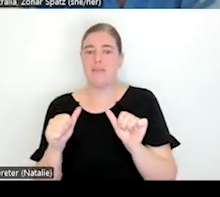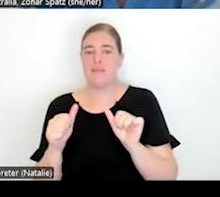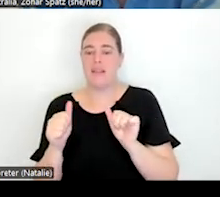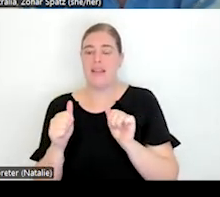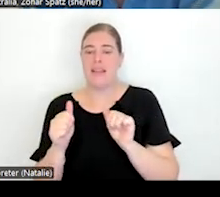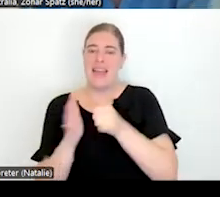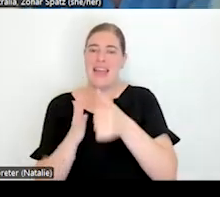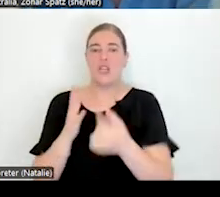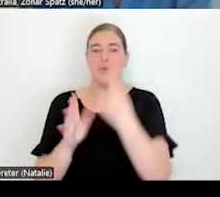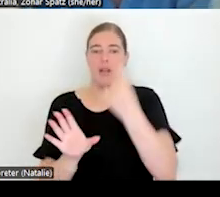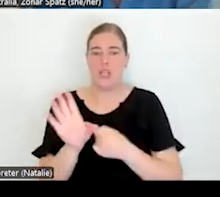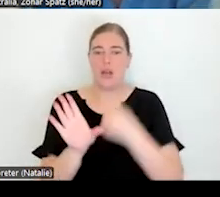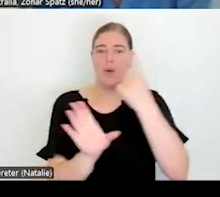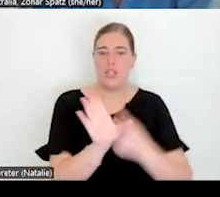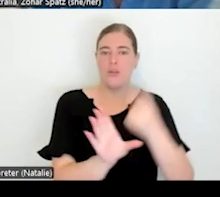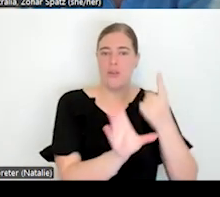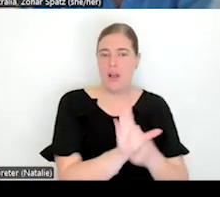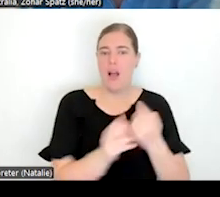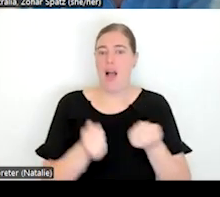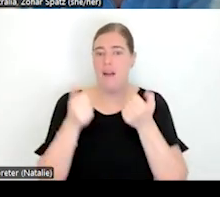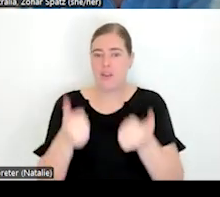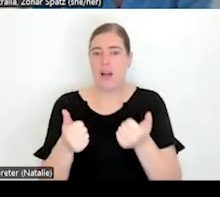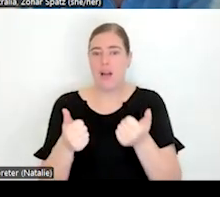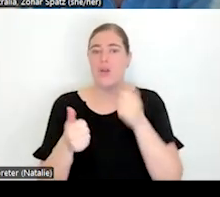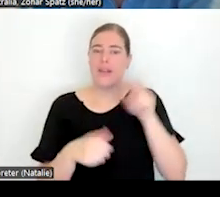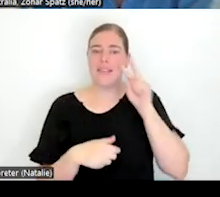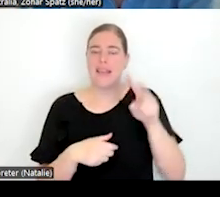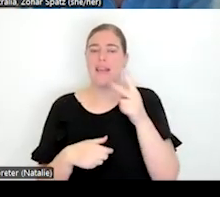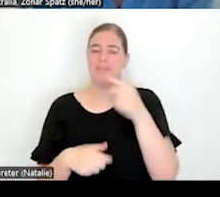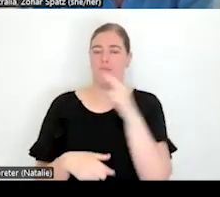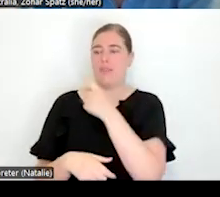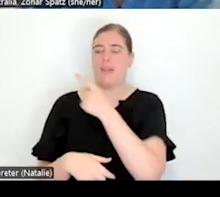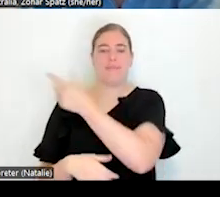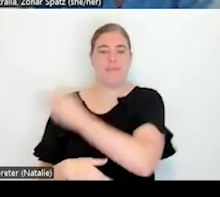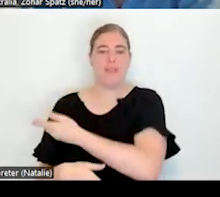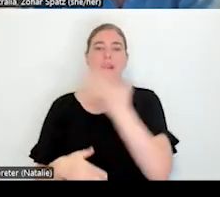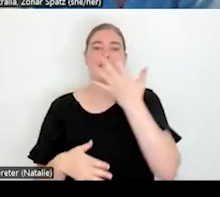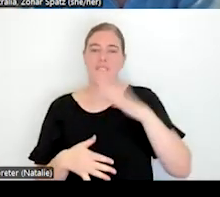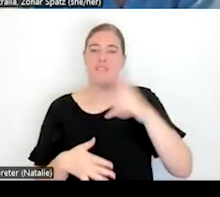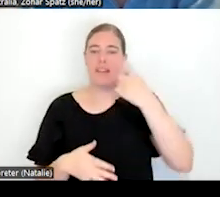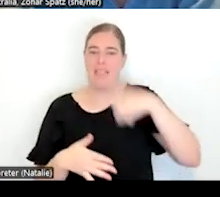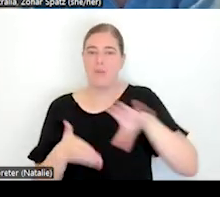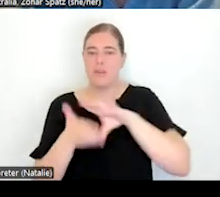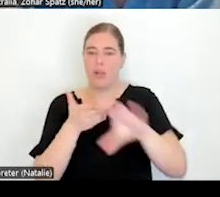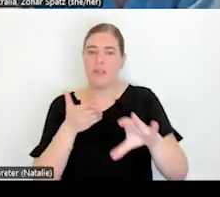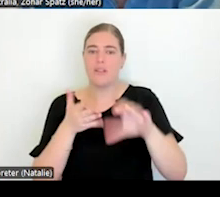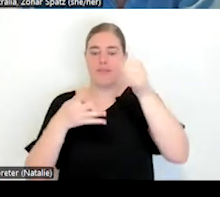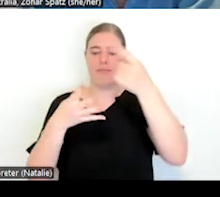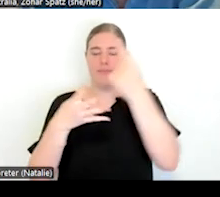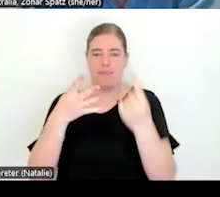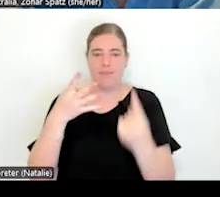for the maintenance and stewardship, you will see $50,000 allocated per year in